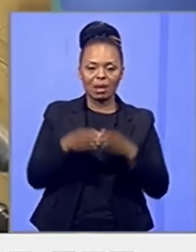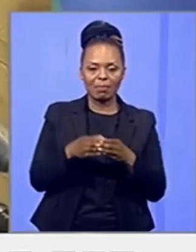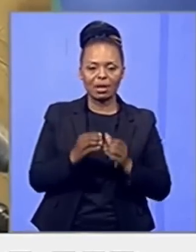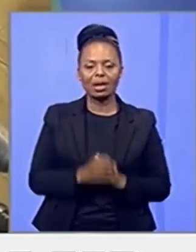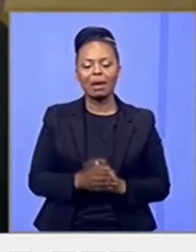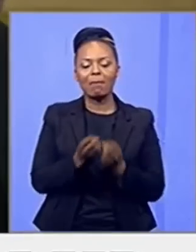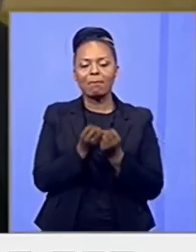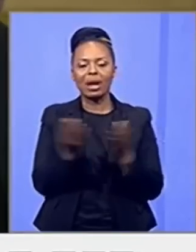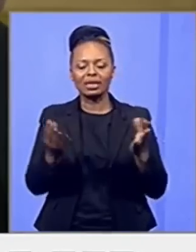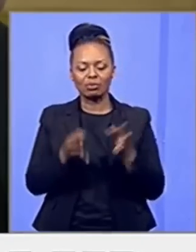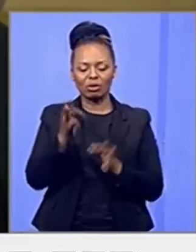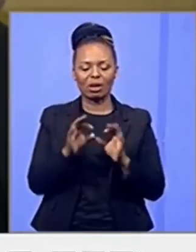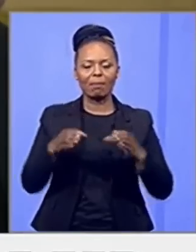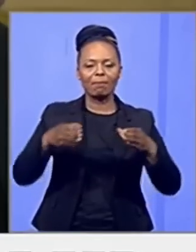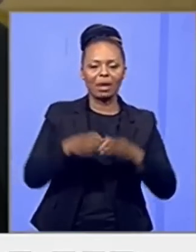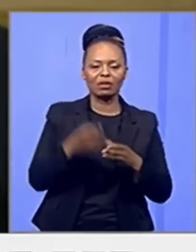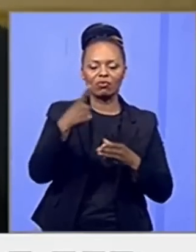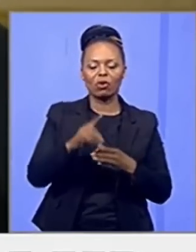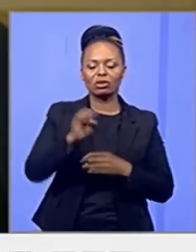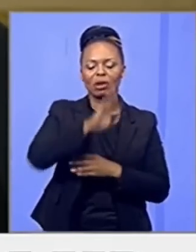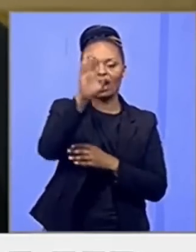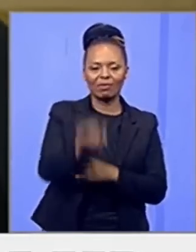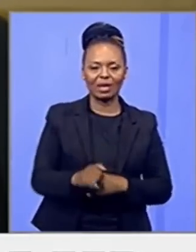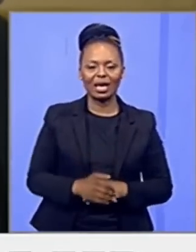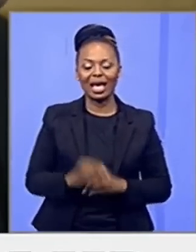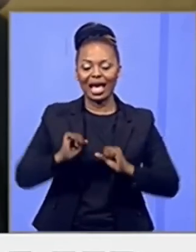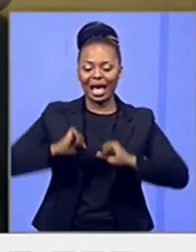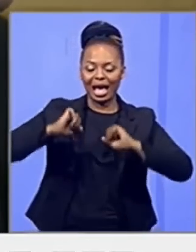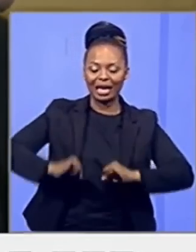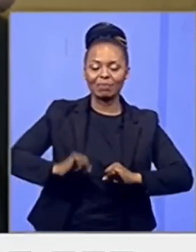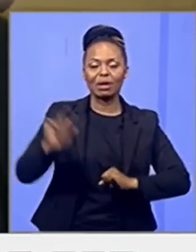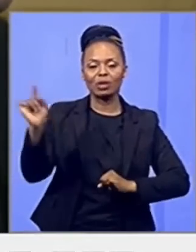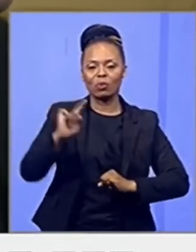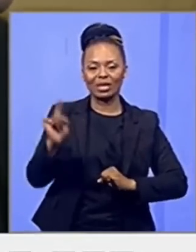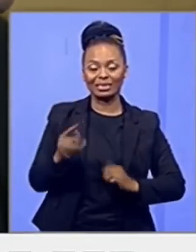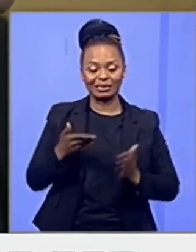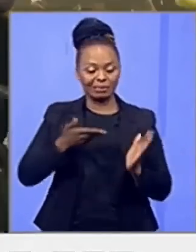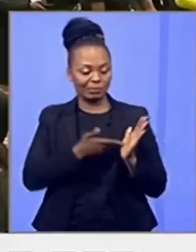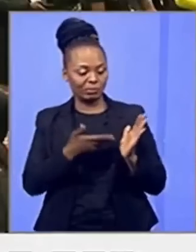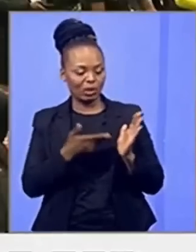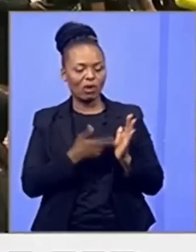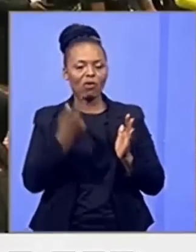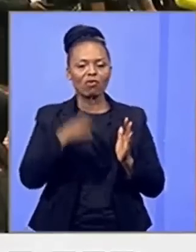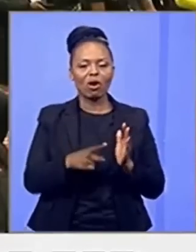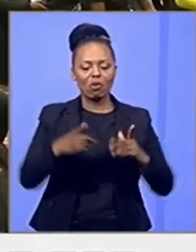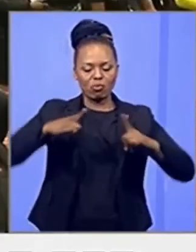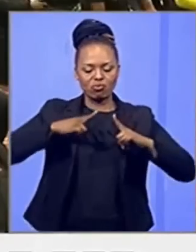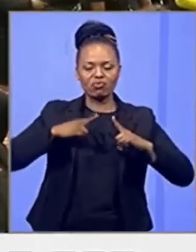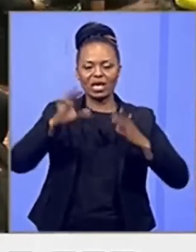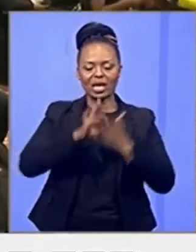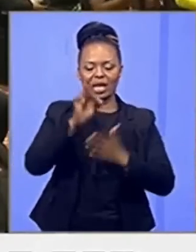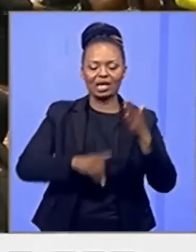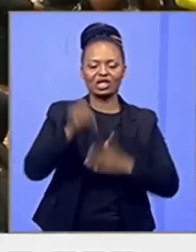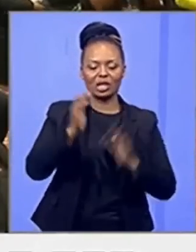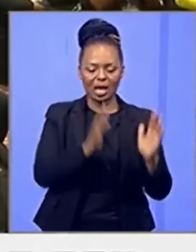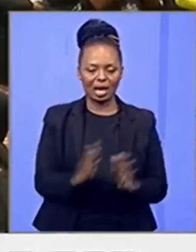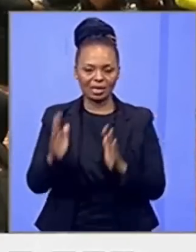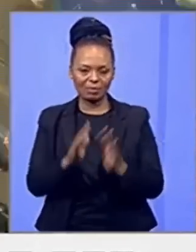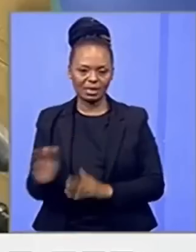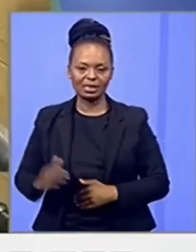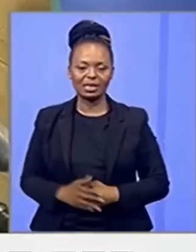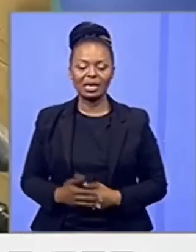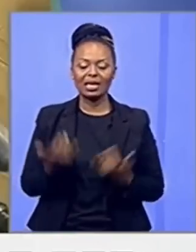Multi-Party Charter for South Africa. The nature of the agreement, it is the form of a pre-election arrangement. The vision for South